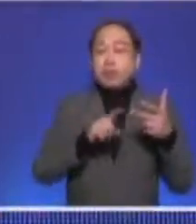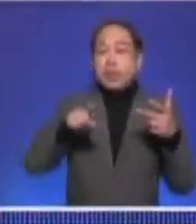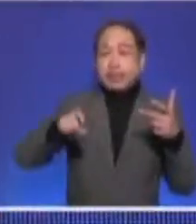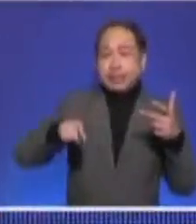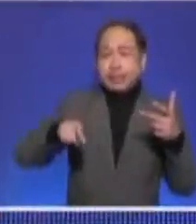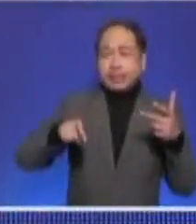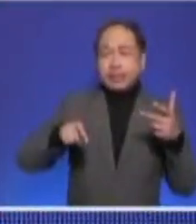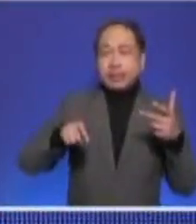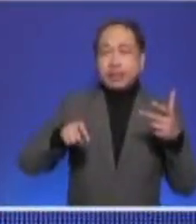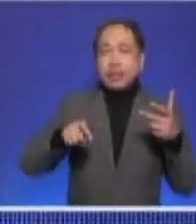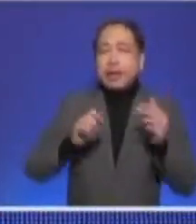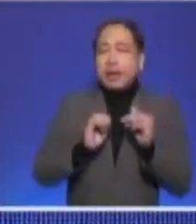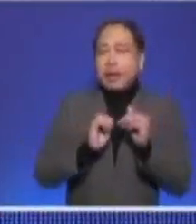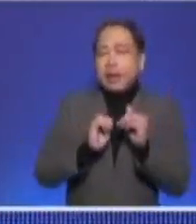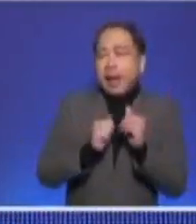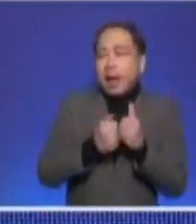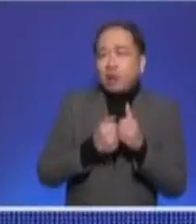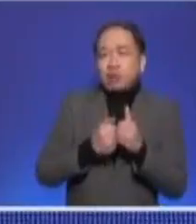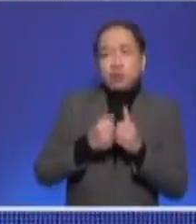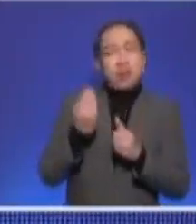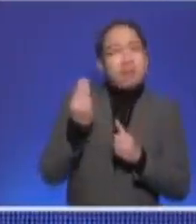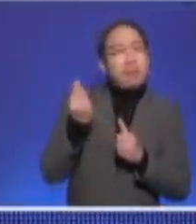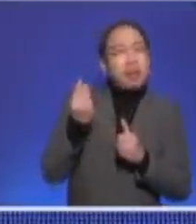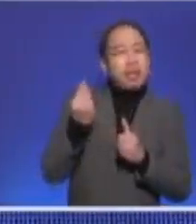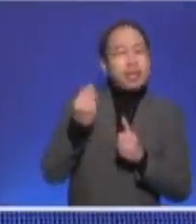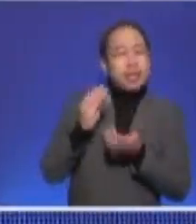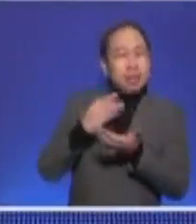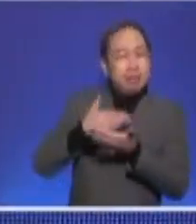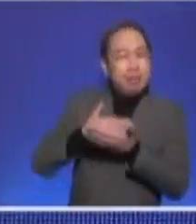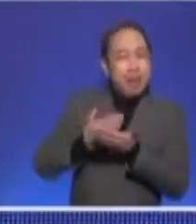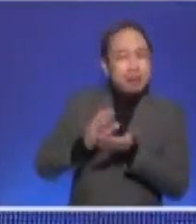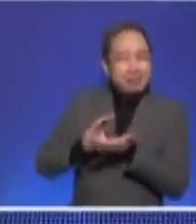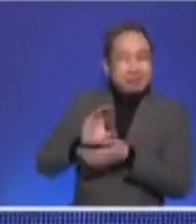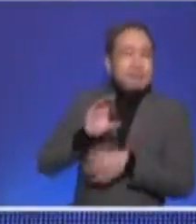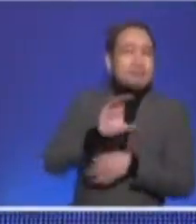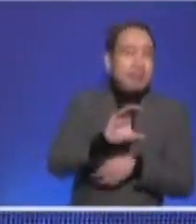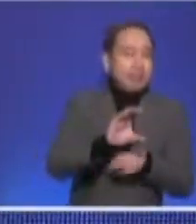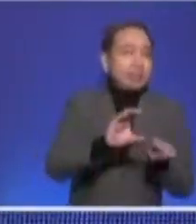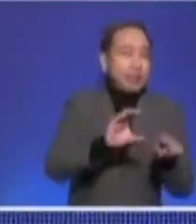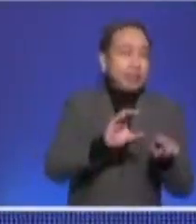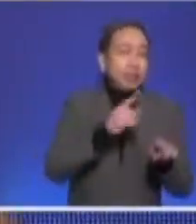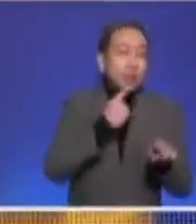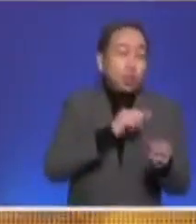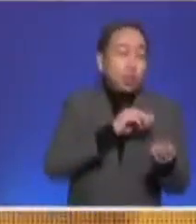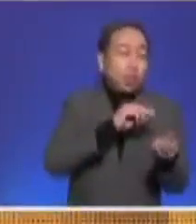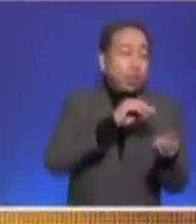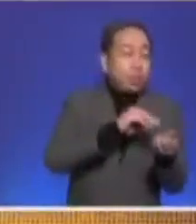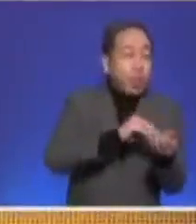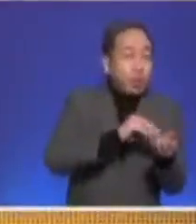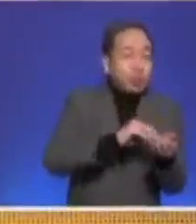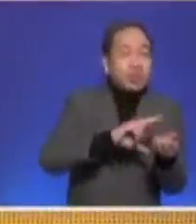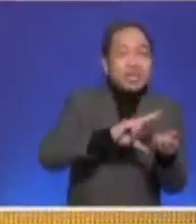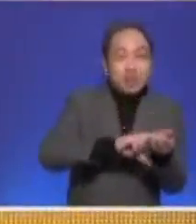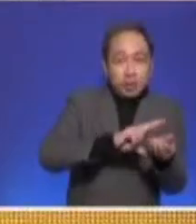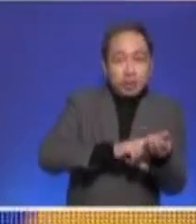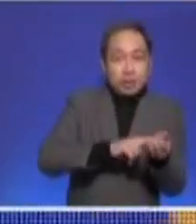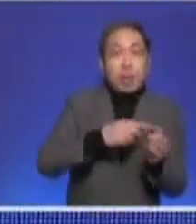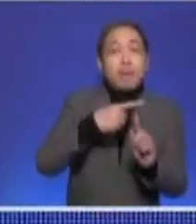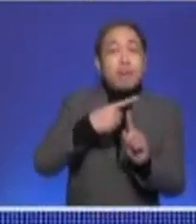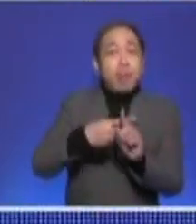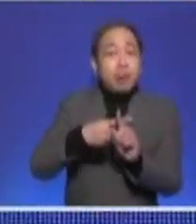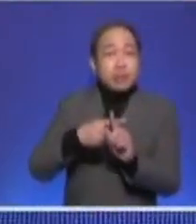to be able to give the proper budget for both our people, frontline workers, as well as yung mga ayuda